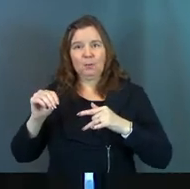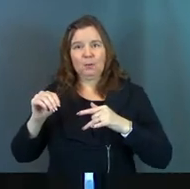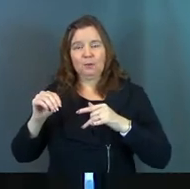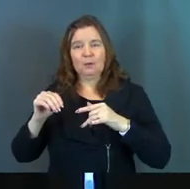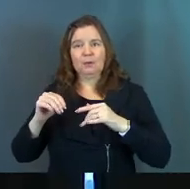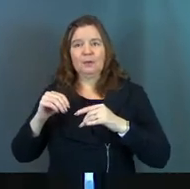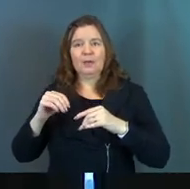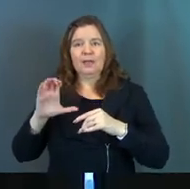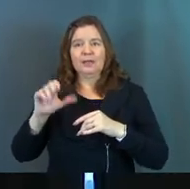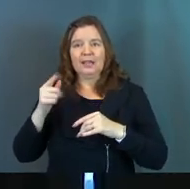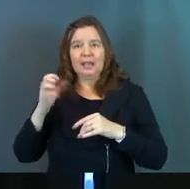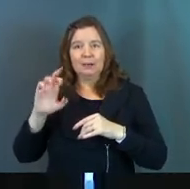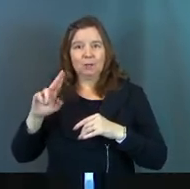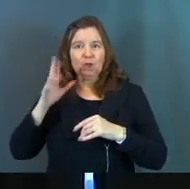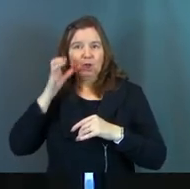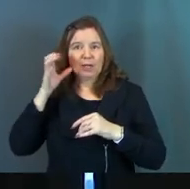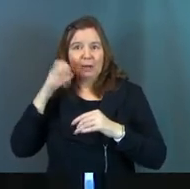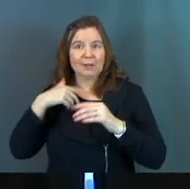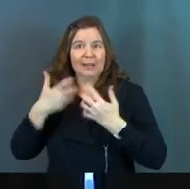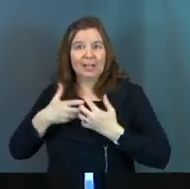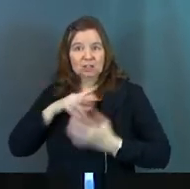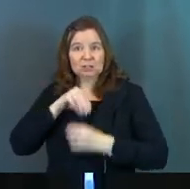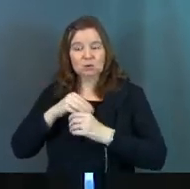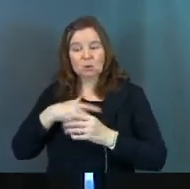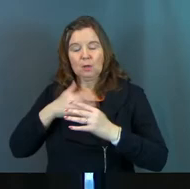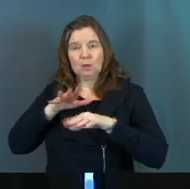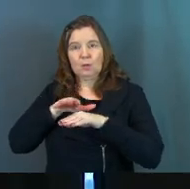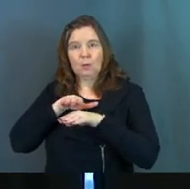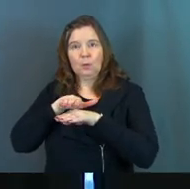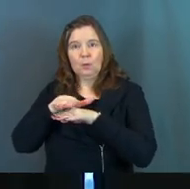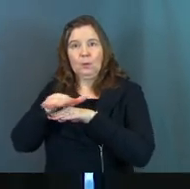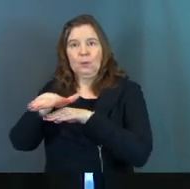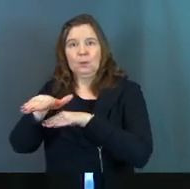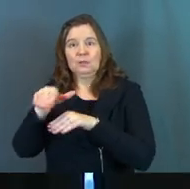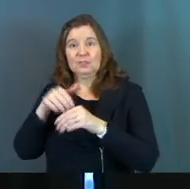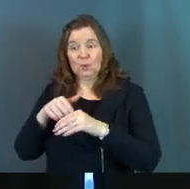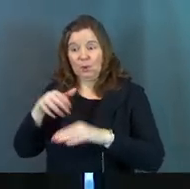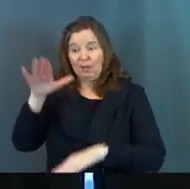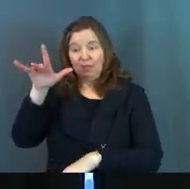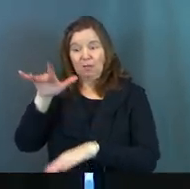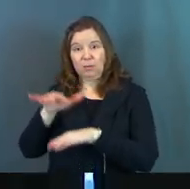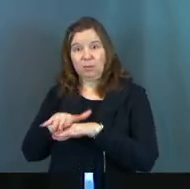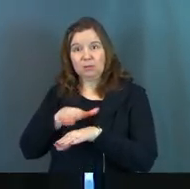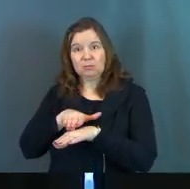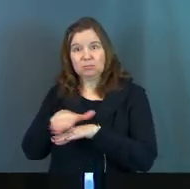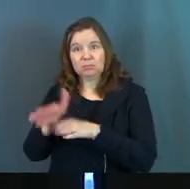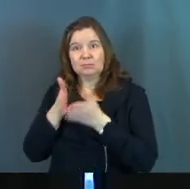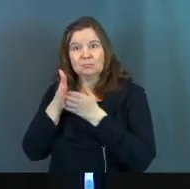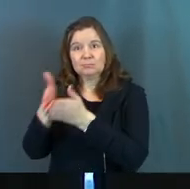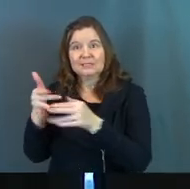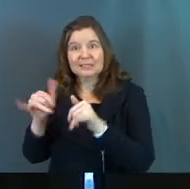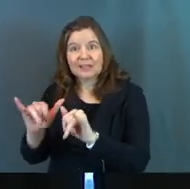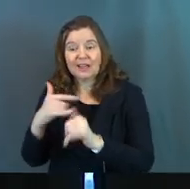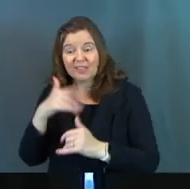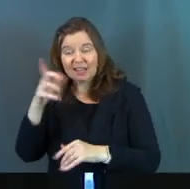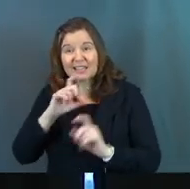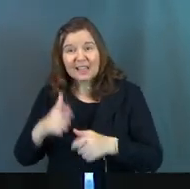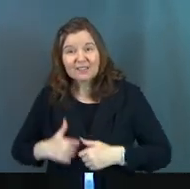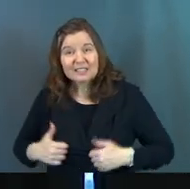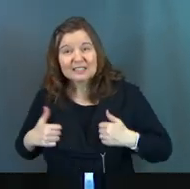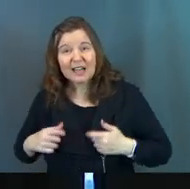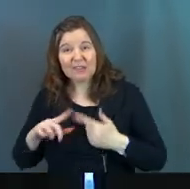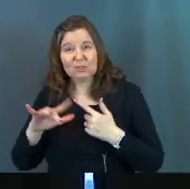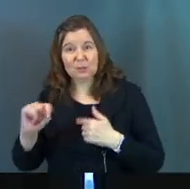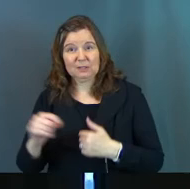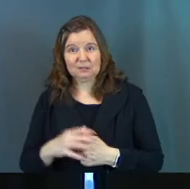Caterpillar engine into it so that they could get water filters into the deep parts of the Amazon River Basin. And this guy gave his